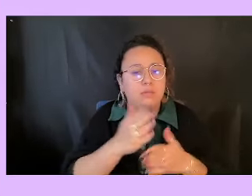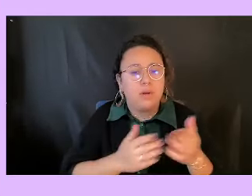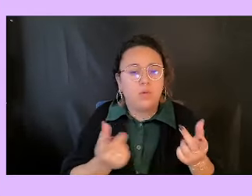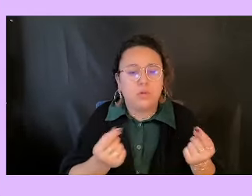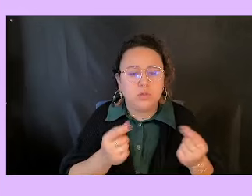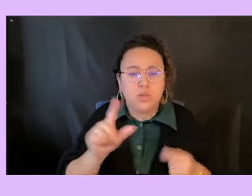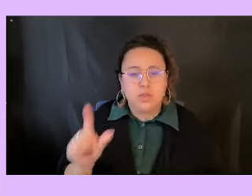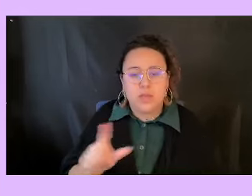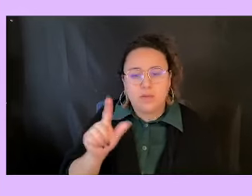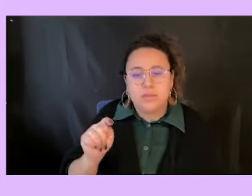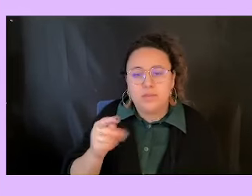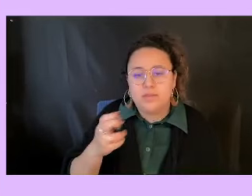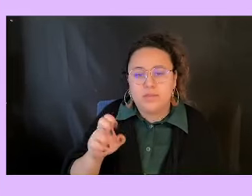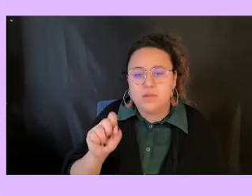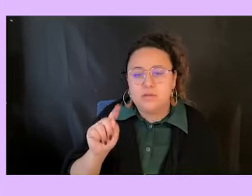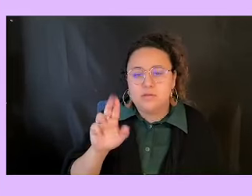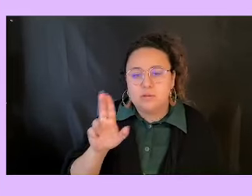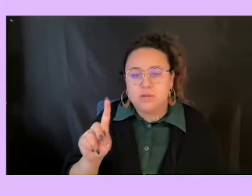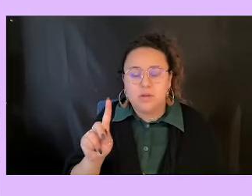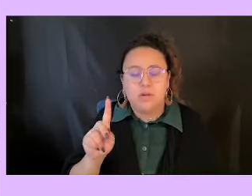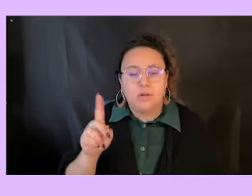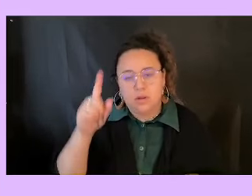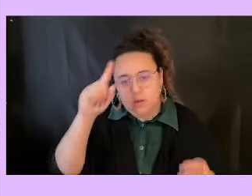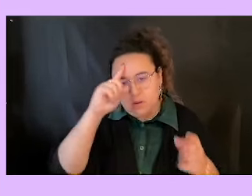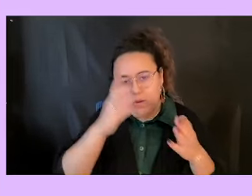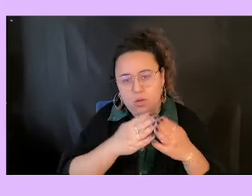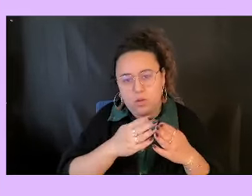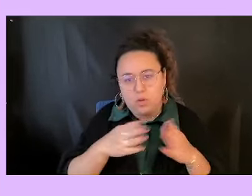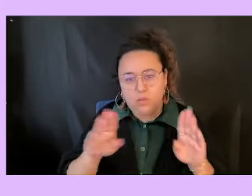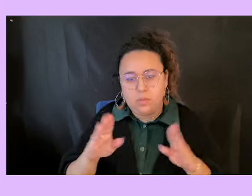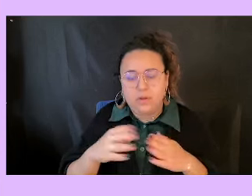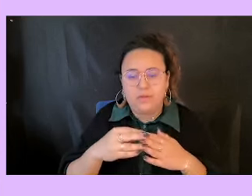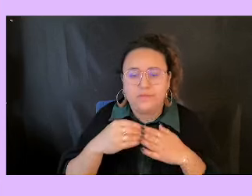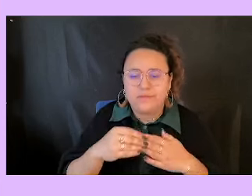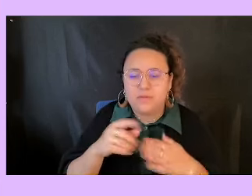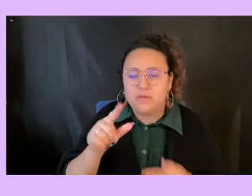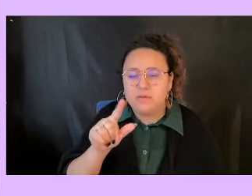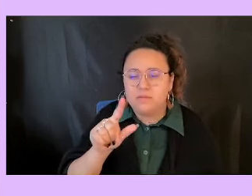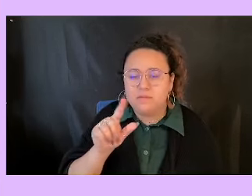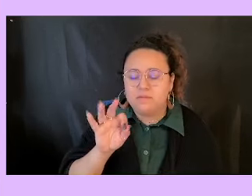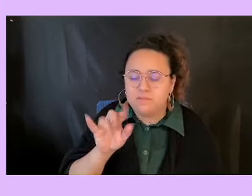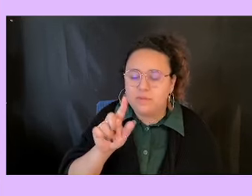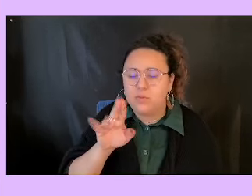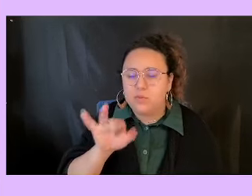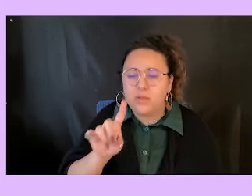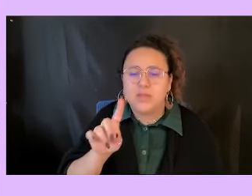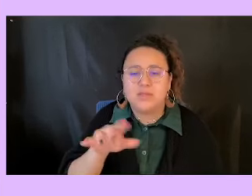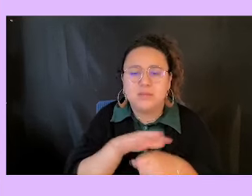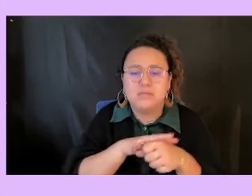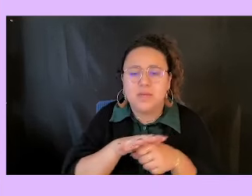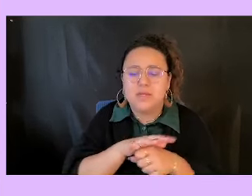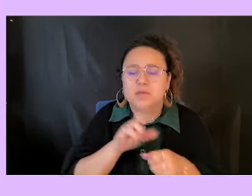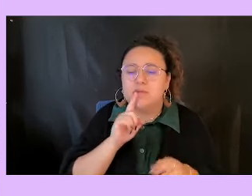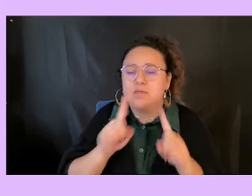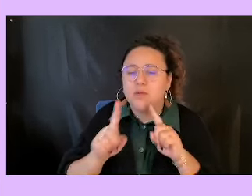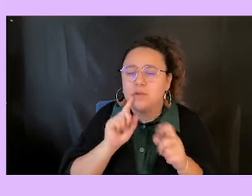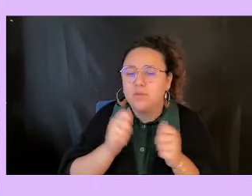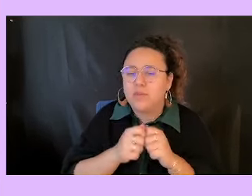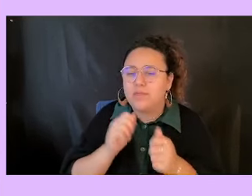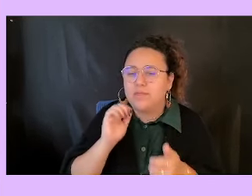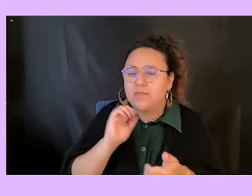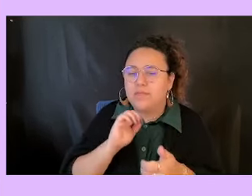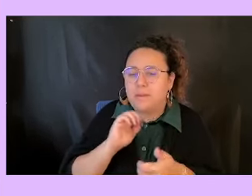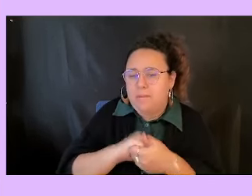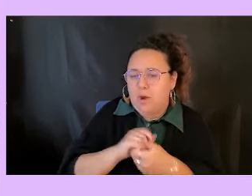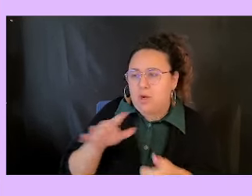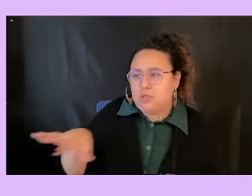are both incredibly open and fluid spaces. Yeah. We were talking to some of our theater partners from across the country and they were like, wait a